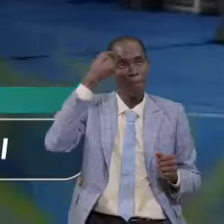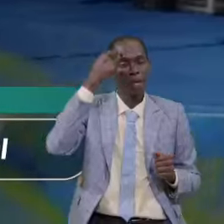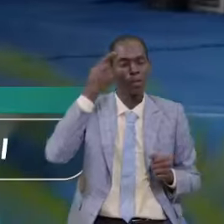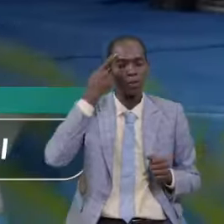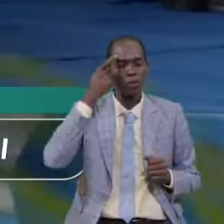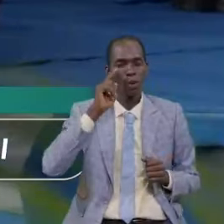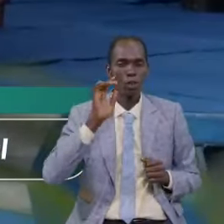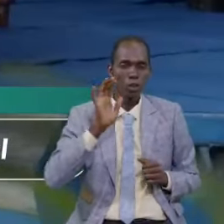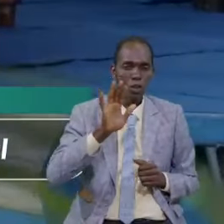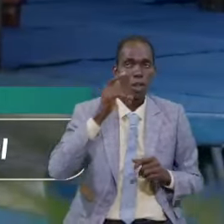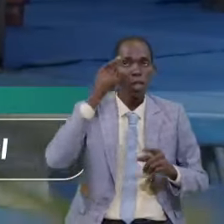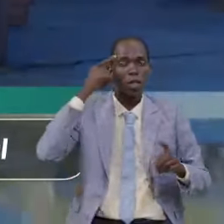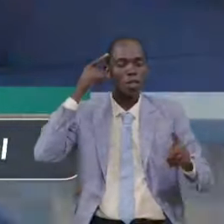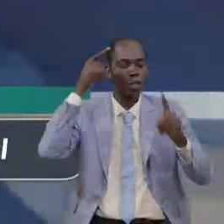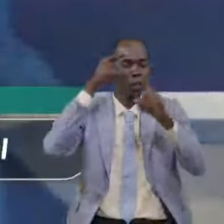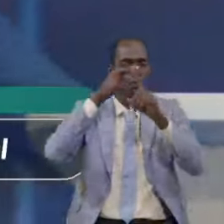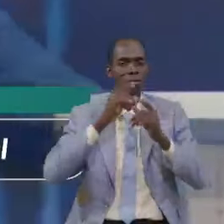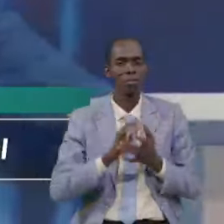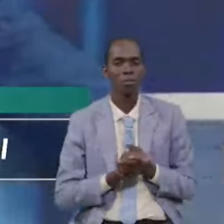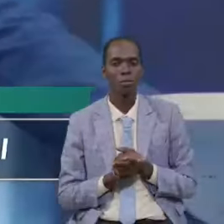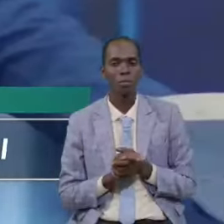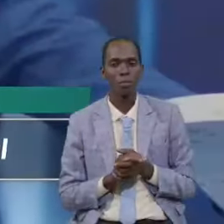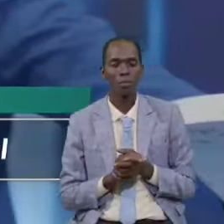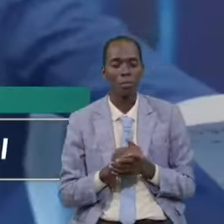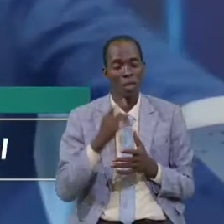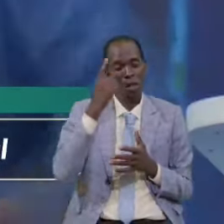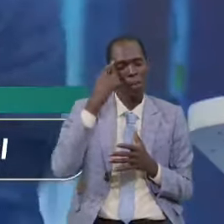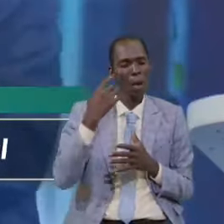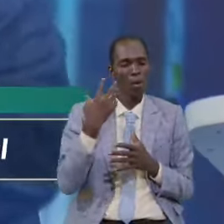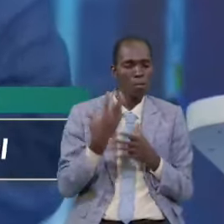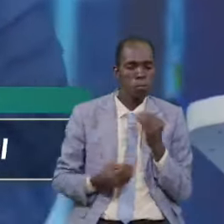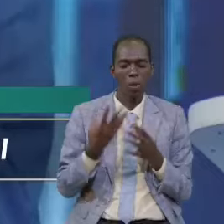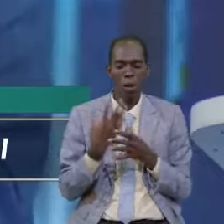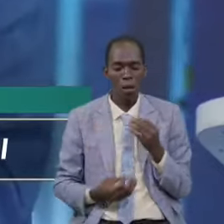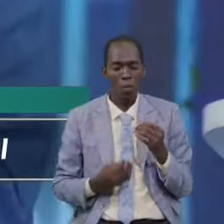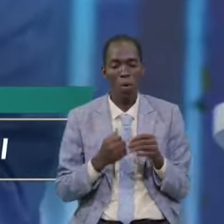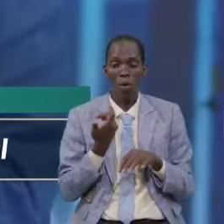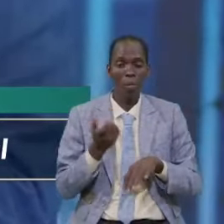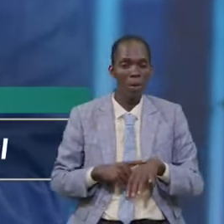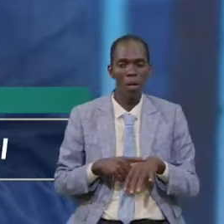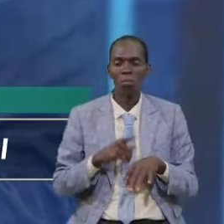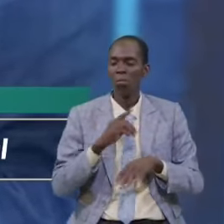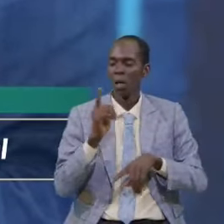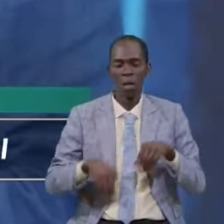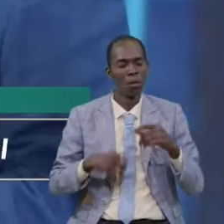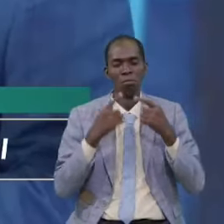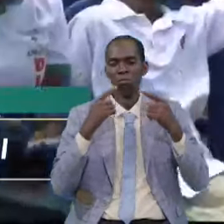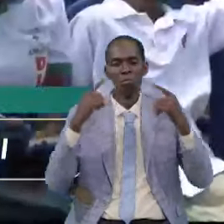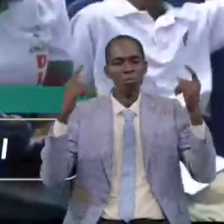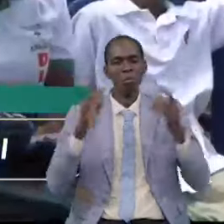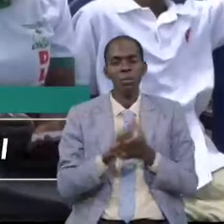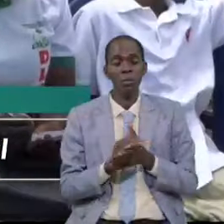goal. Absent-minded people don't win. The people that don't put their mind,